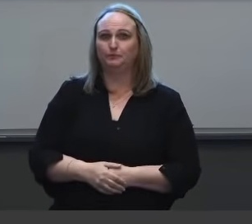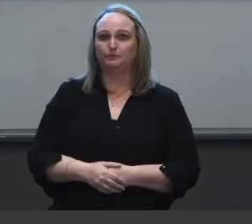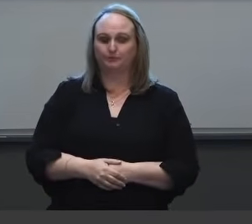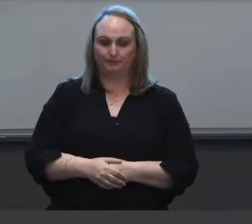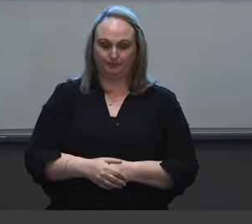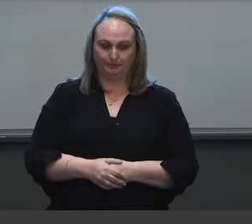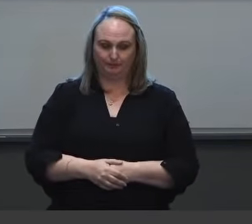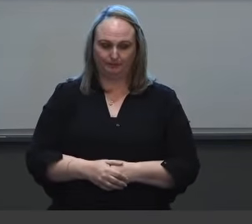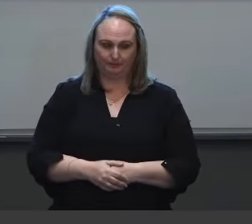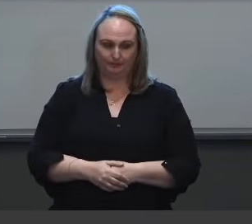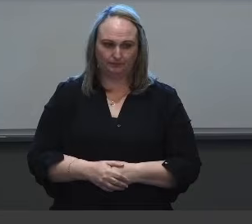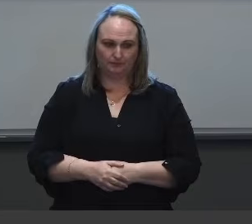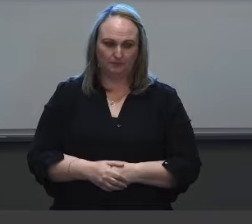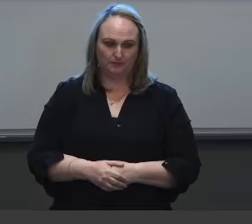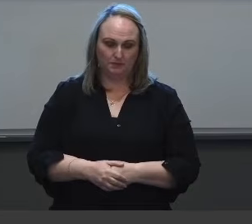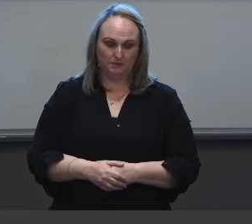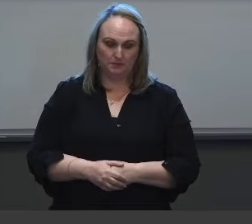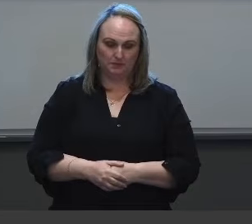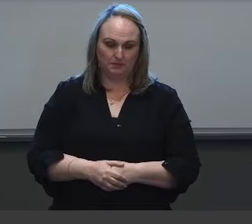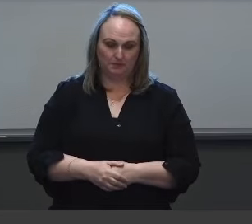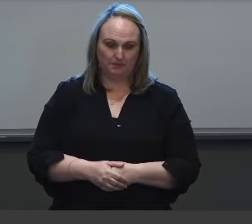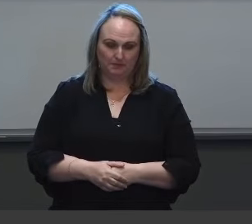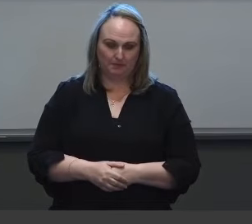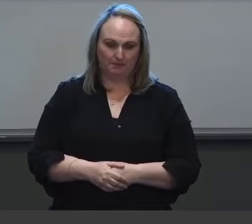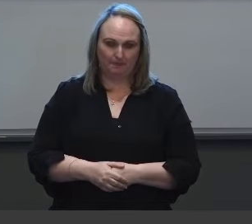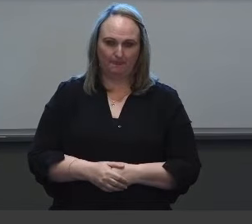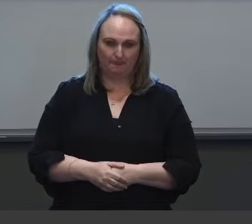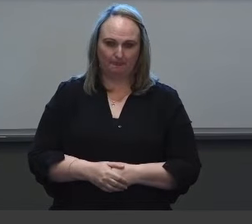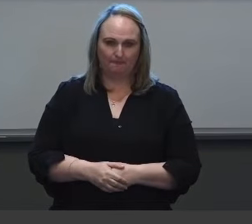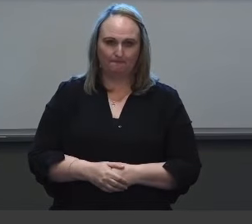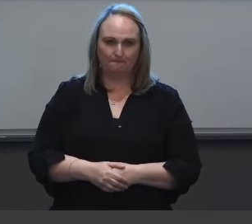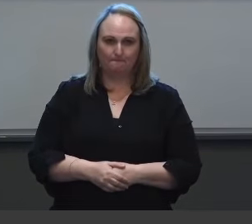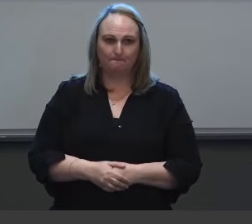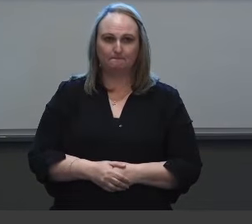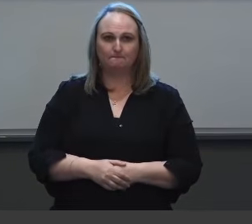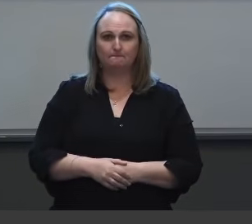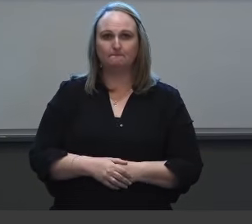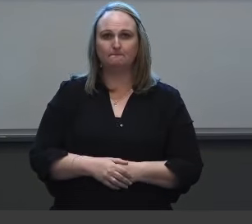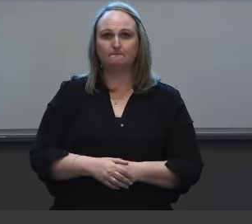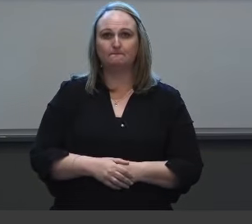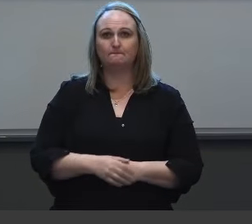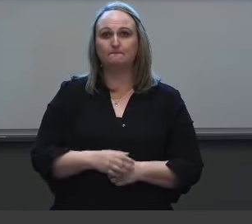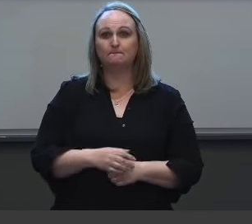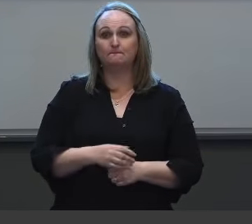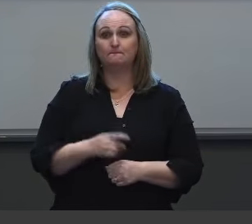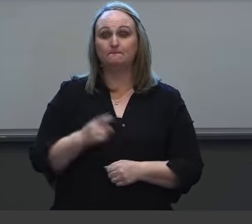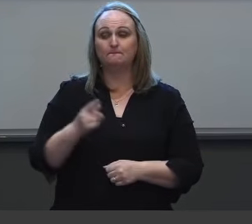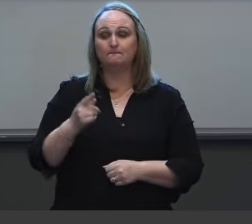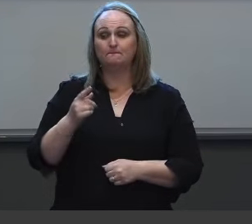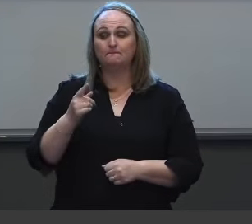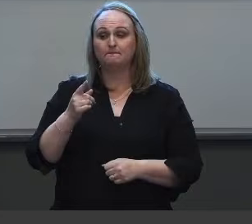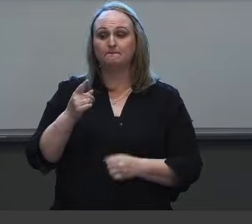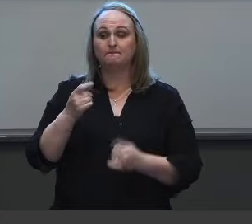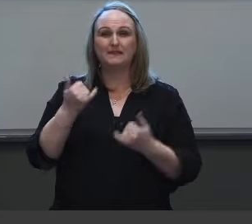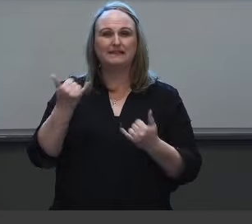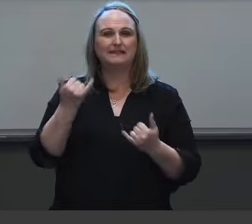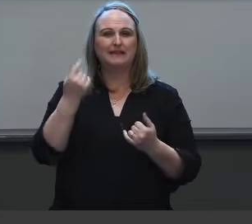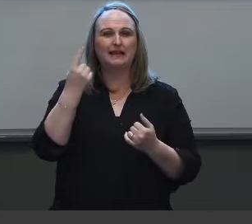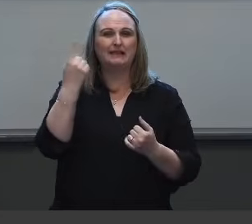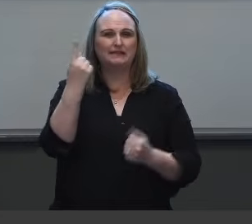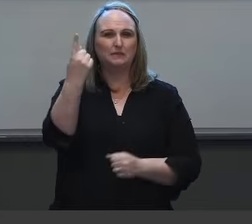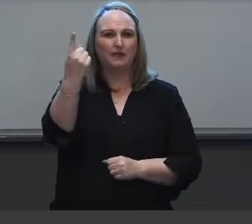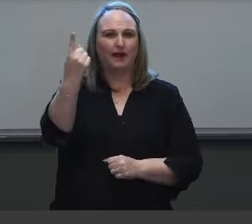And following the question that was asked in the first part of the today's